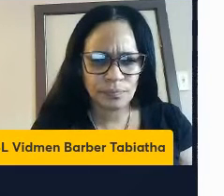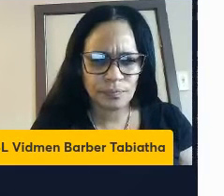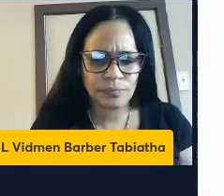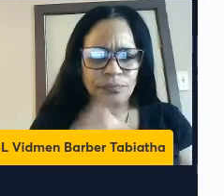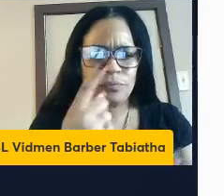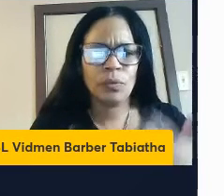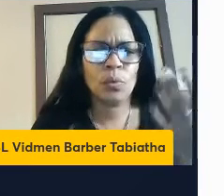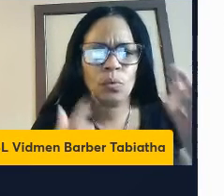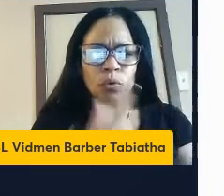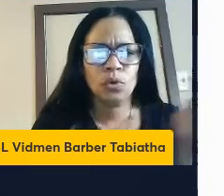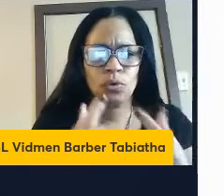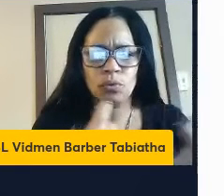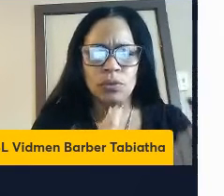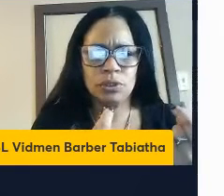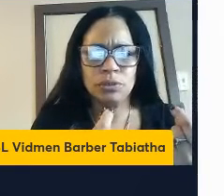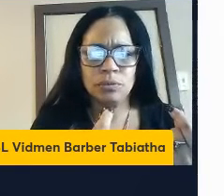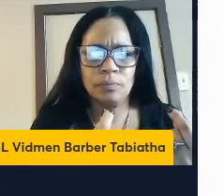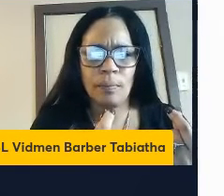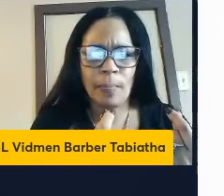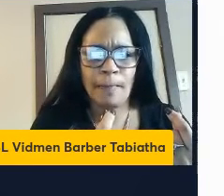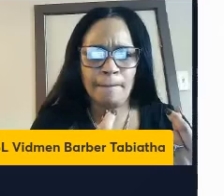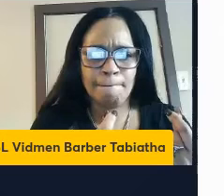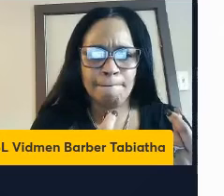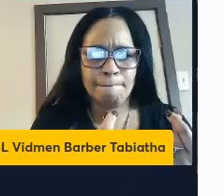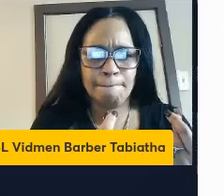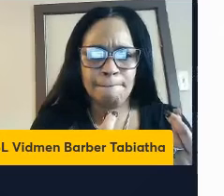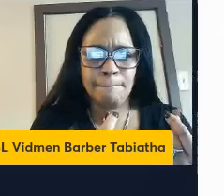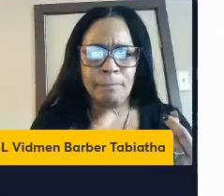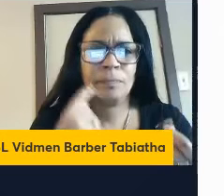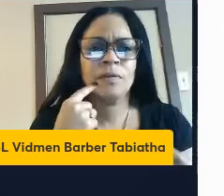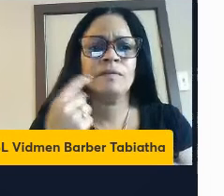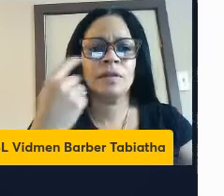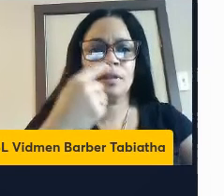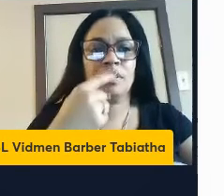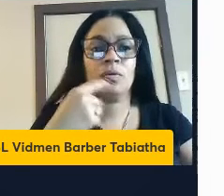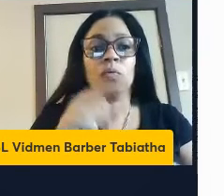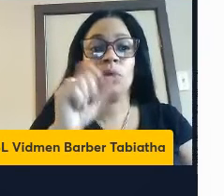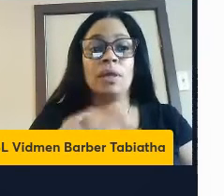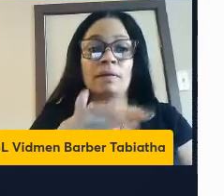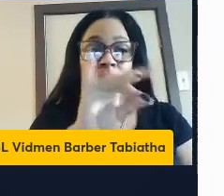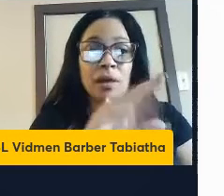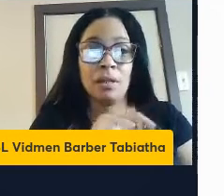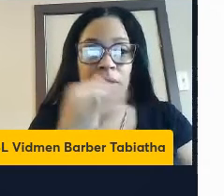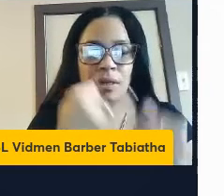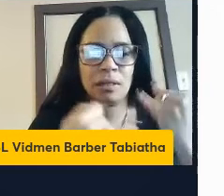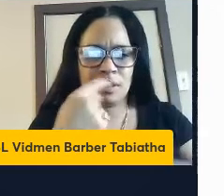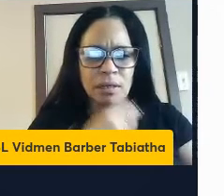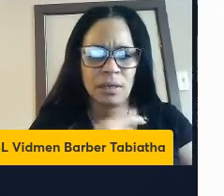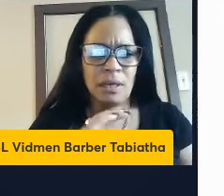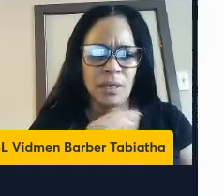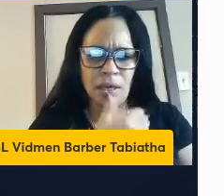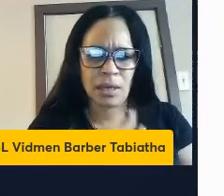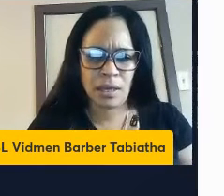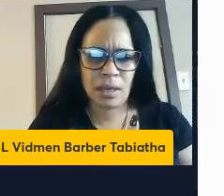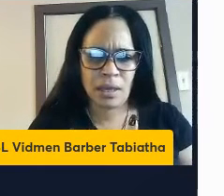we intend to be able to uncover at the end of the day, since we are